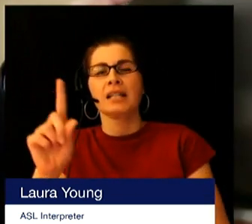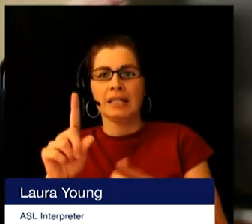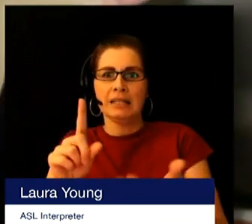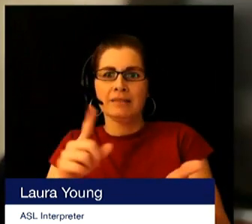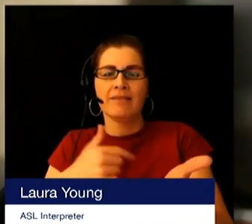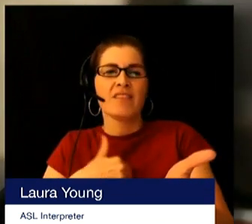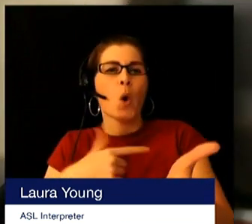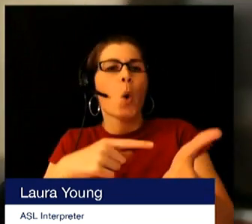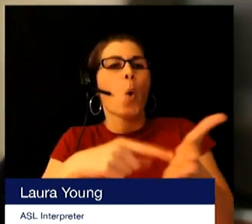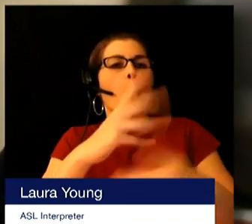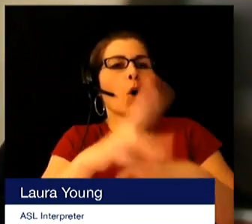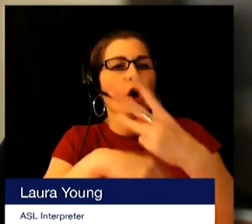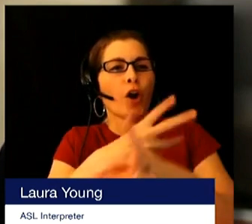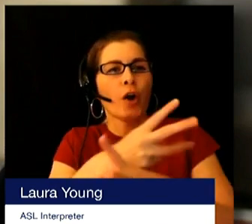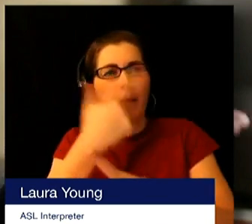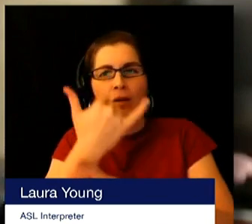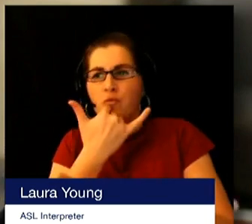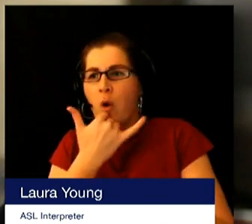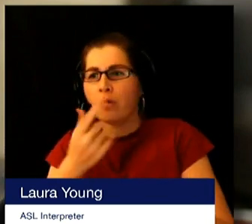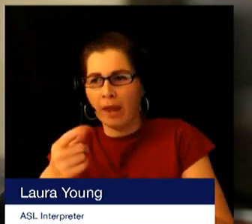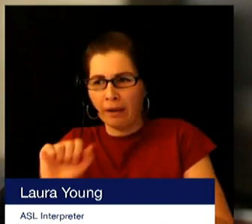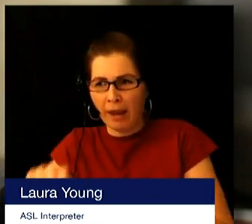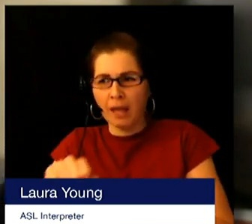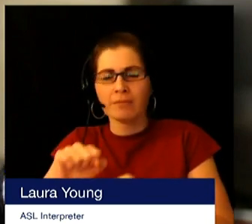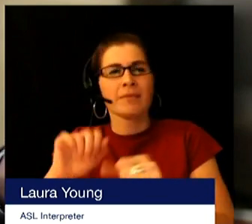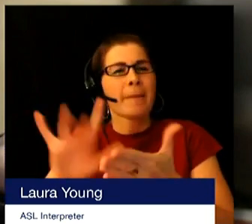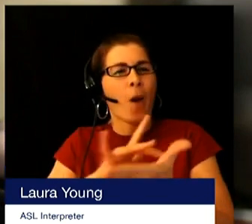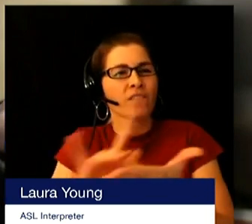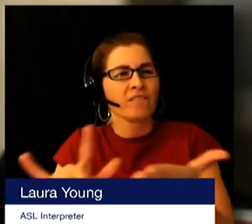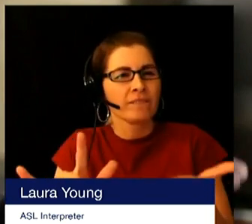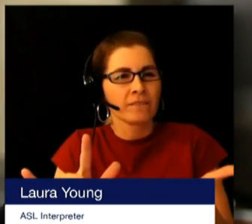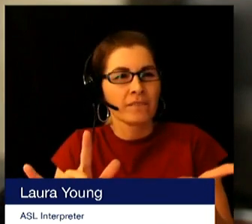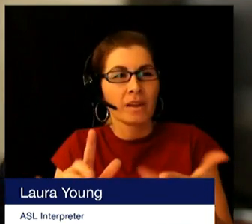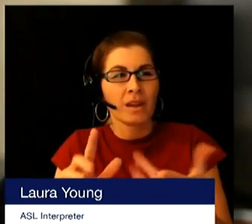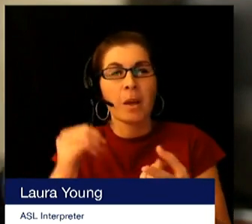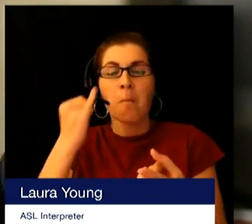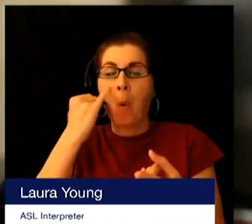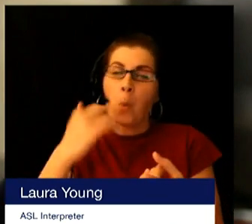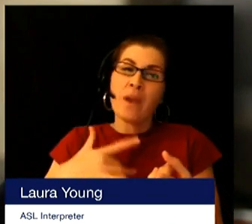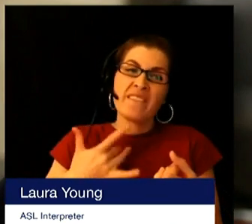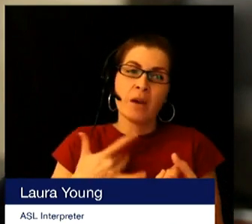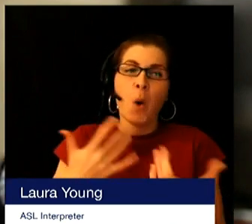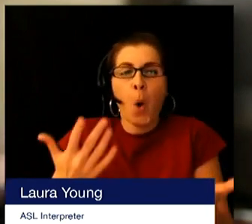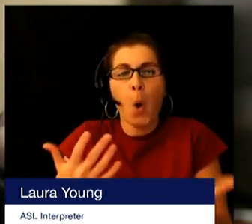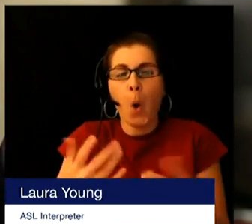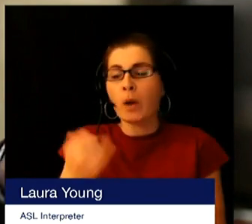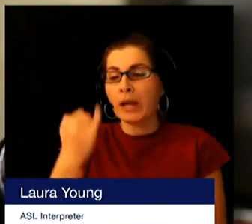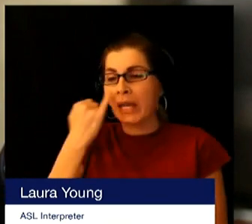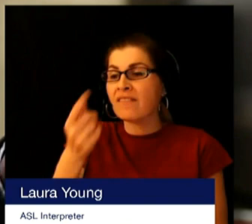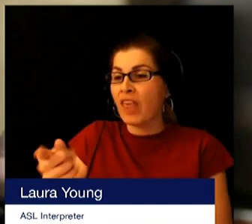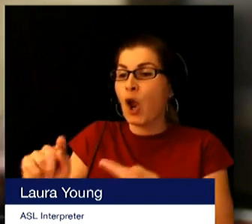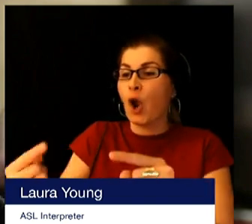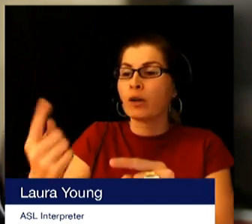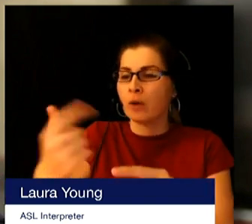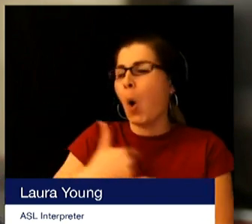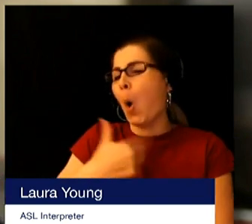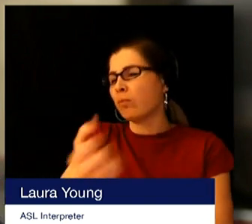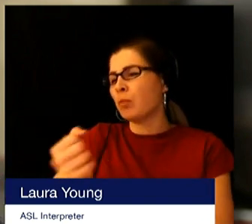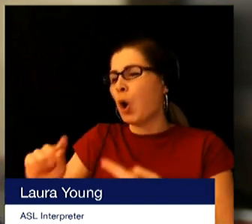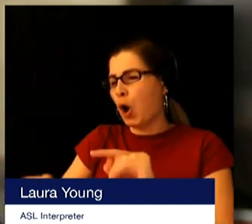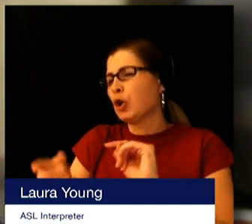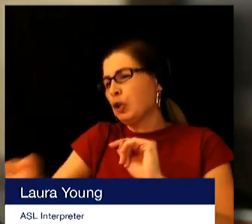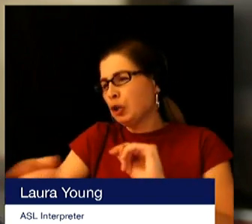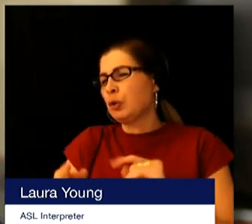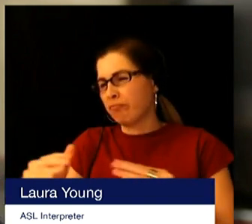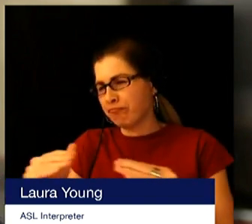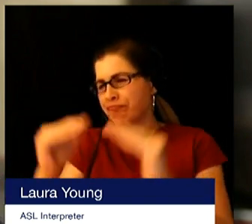you know, that more harm, if we just harm another person, that all of a sudden makes the first harm right or compensates somebody, you